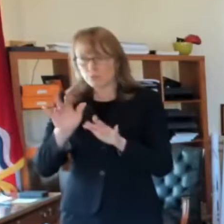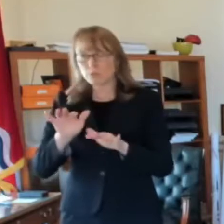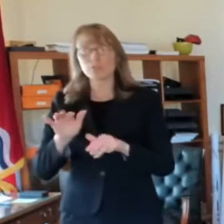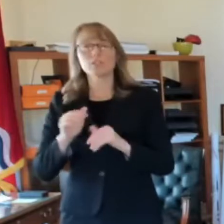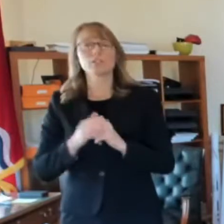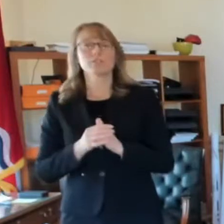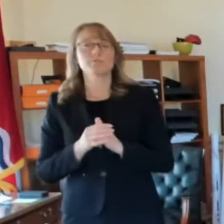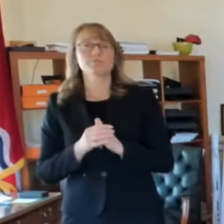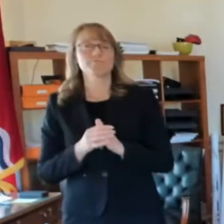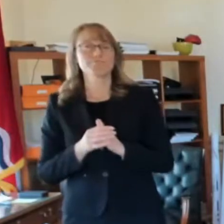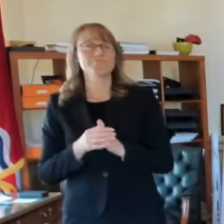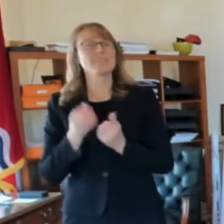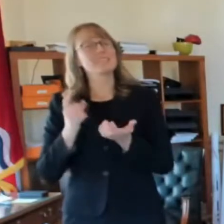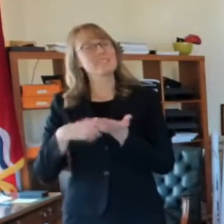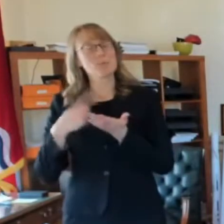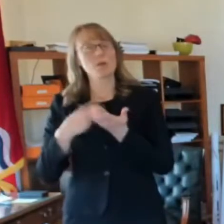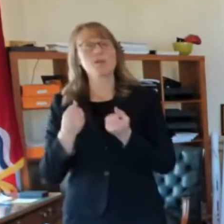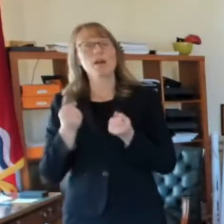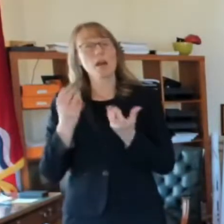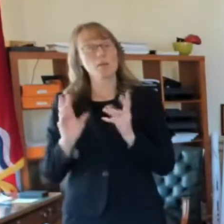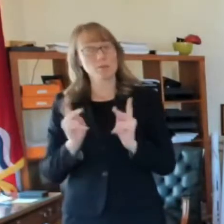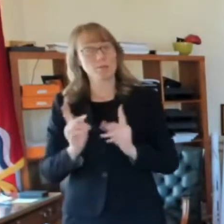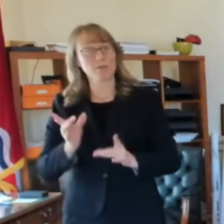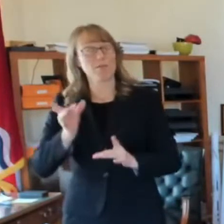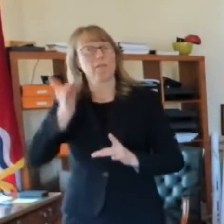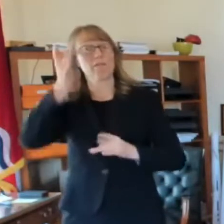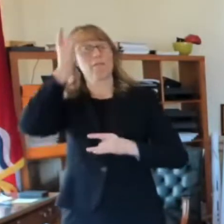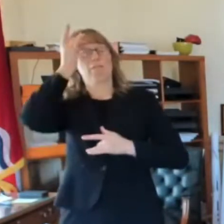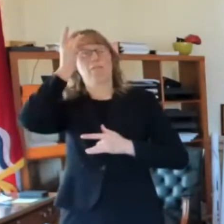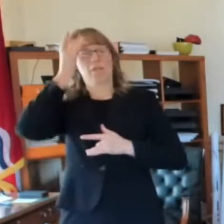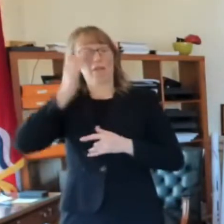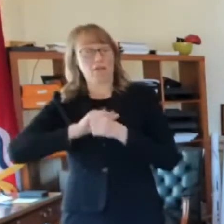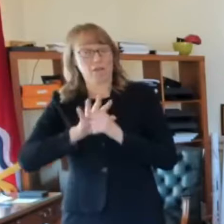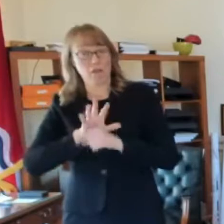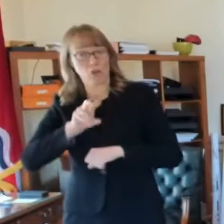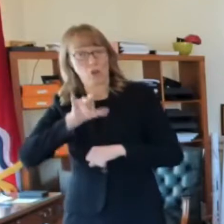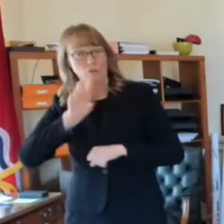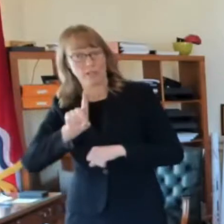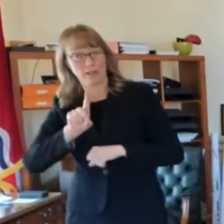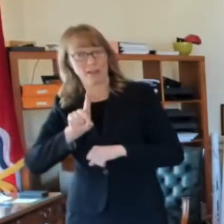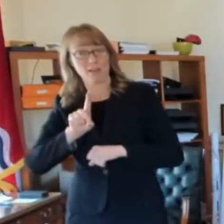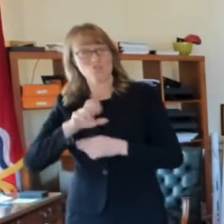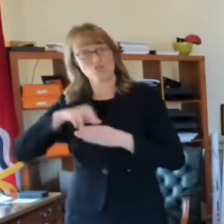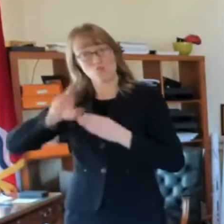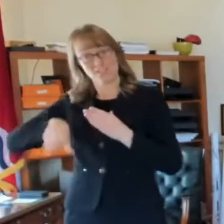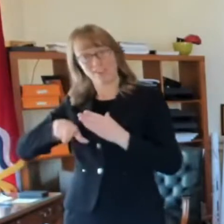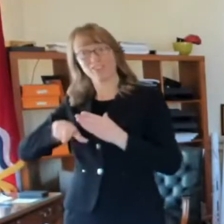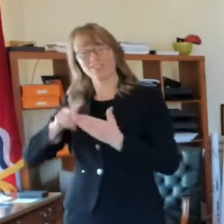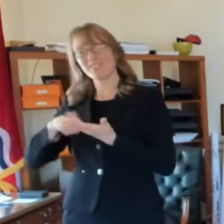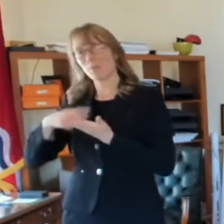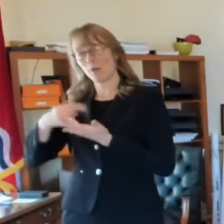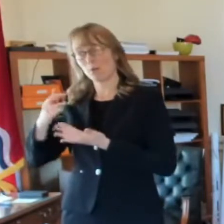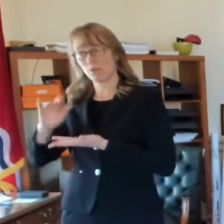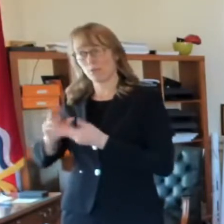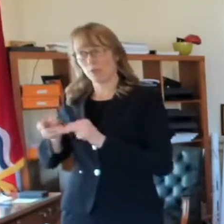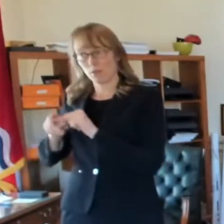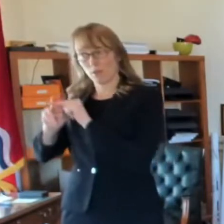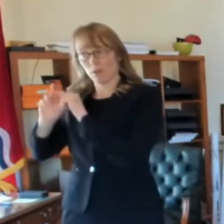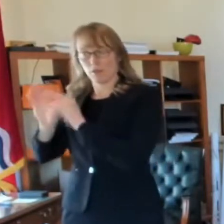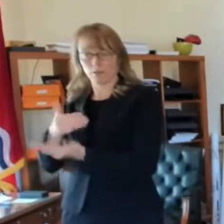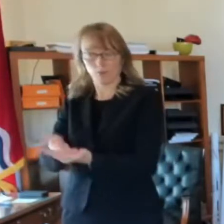in unevenly, which is how you end up with one day with a huge number of cases. But overall, they are still trending